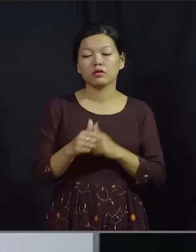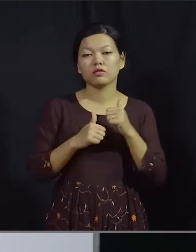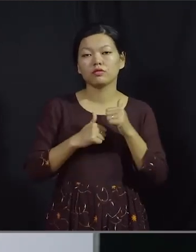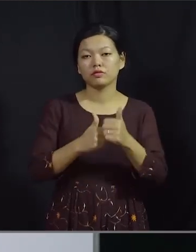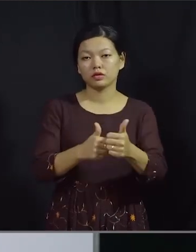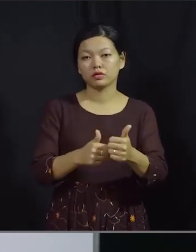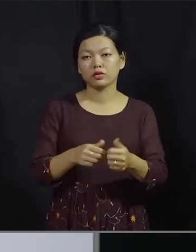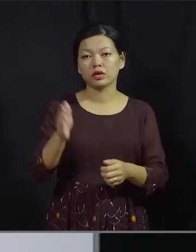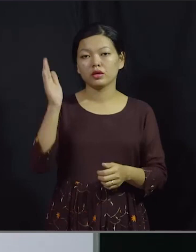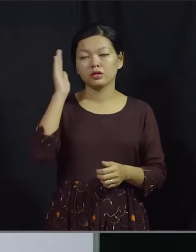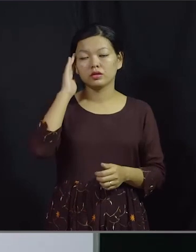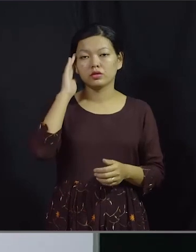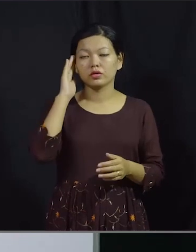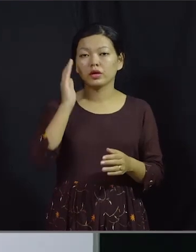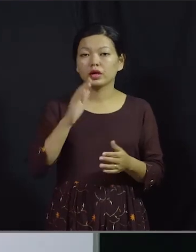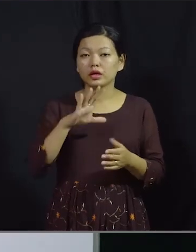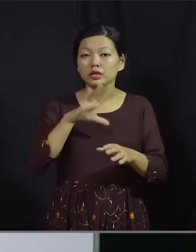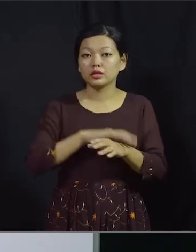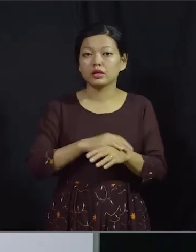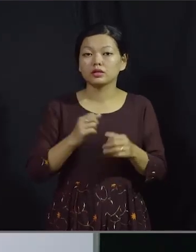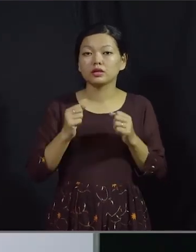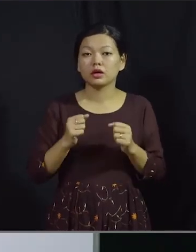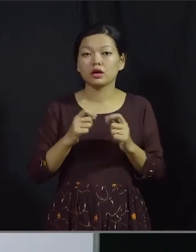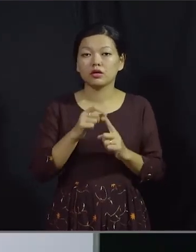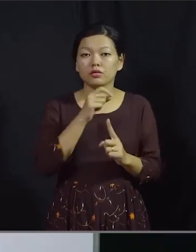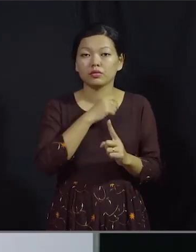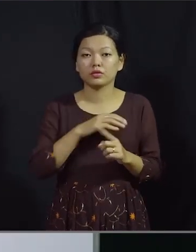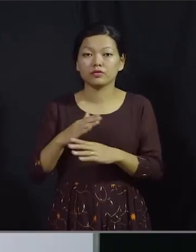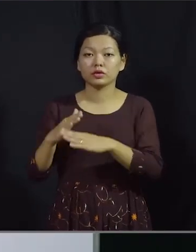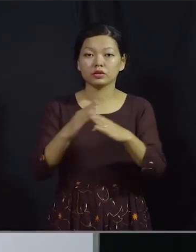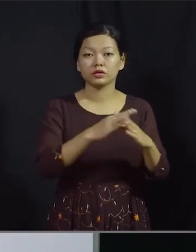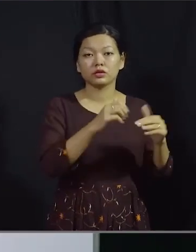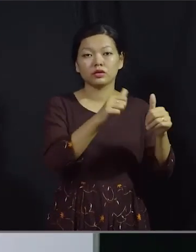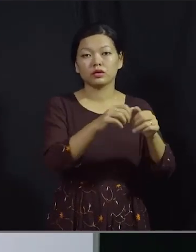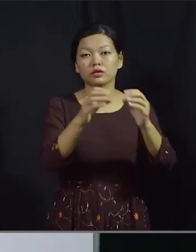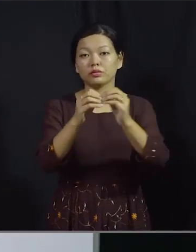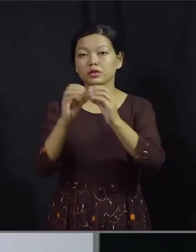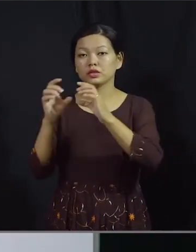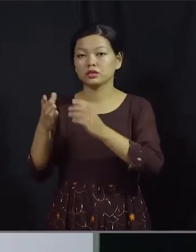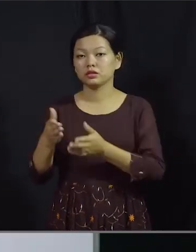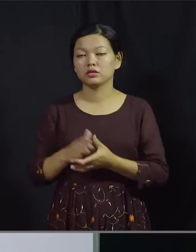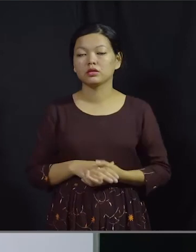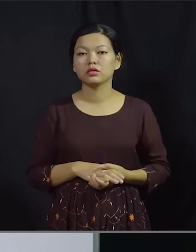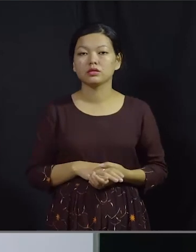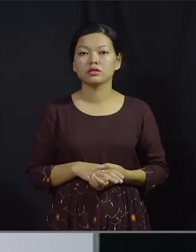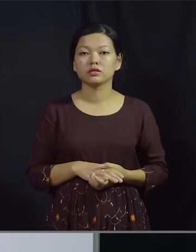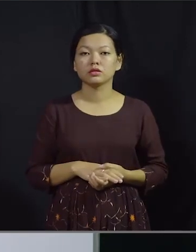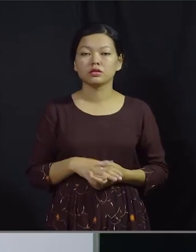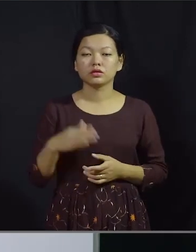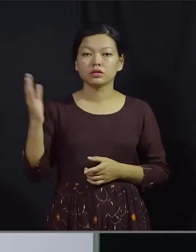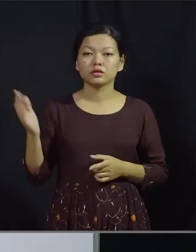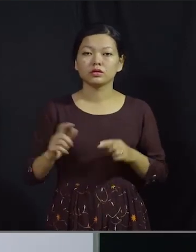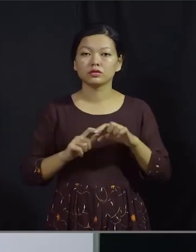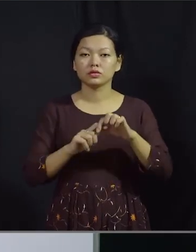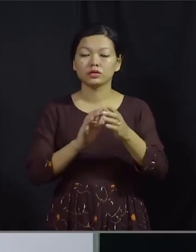the profit and losses among the partners of the partnership firm. So with this, we have come to the end